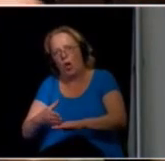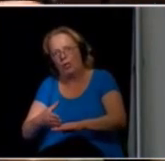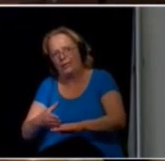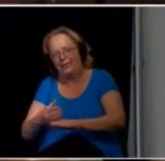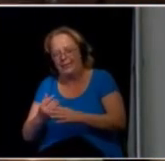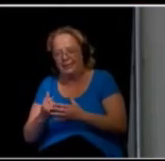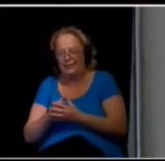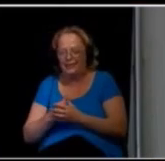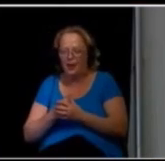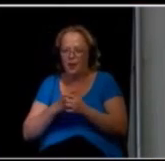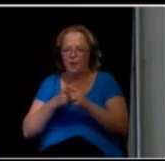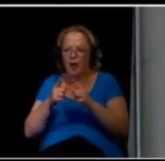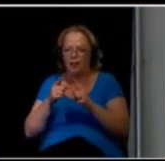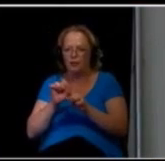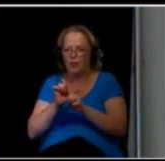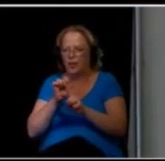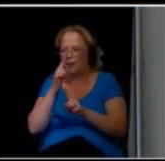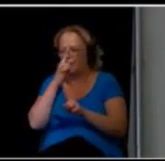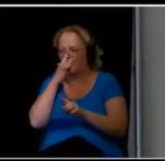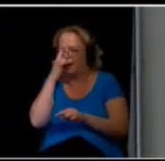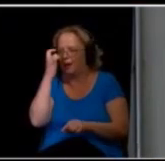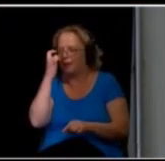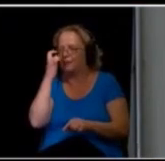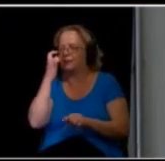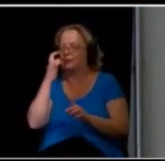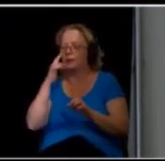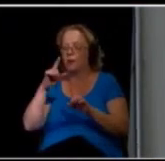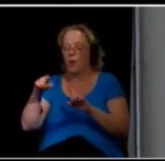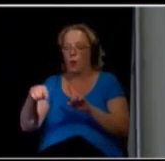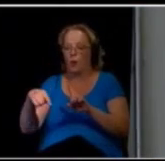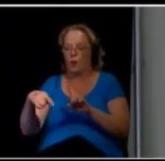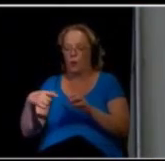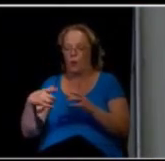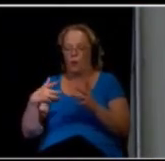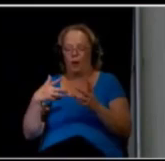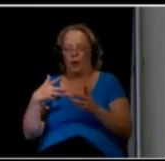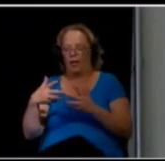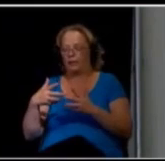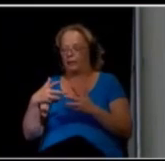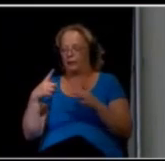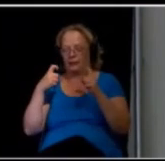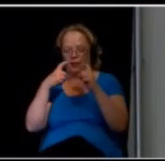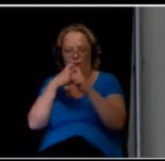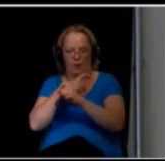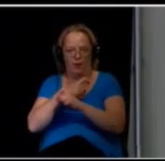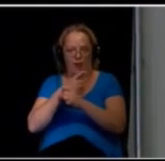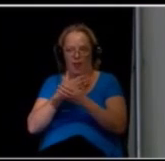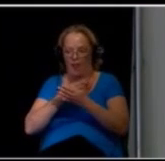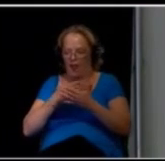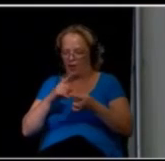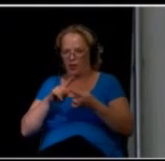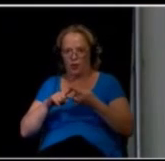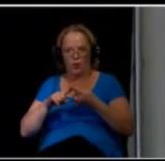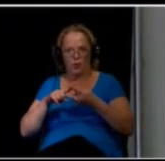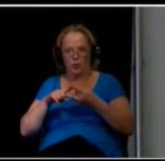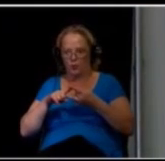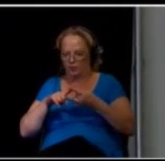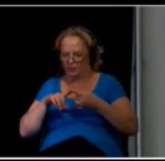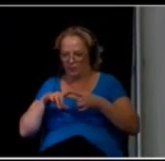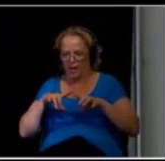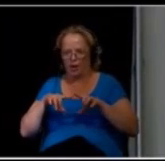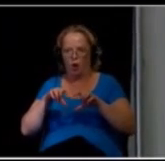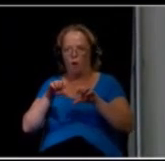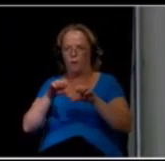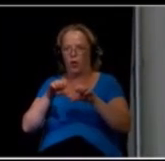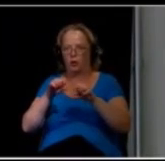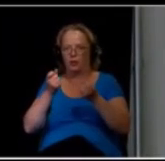And it's a bit tricky because when you do I mean, this is a very difficult thing to take over steering,